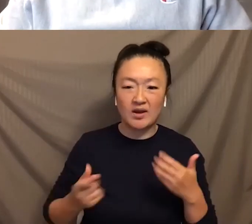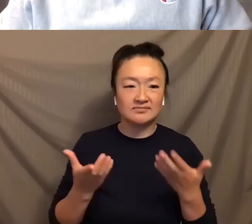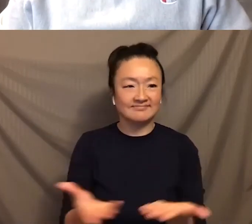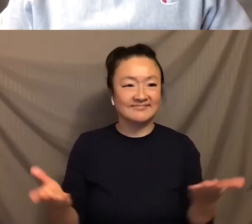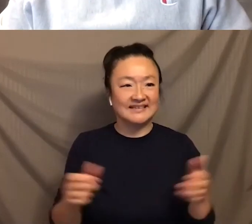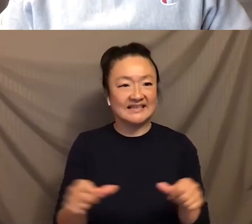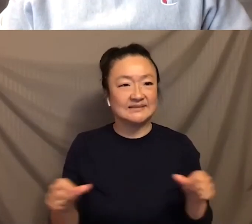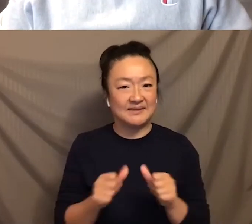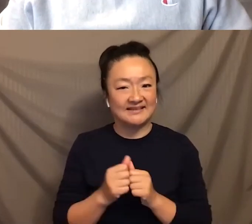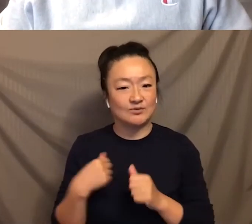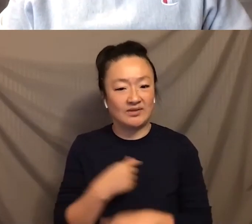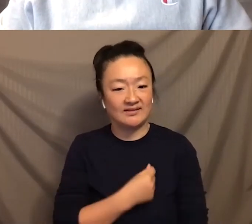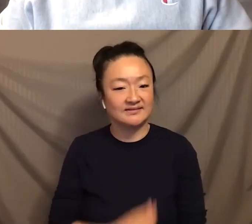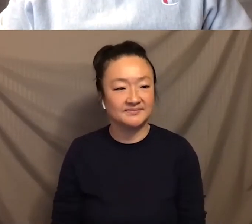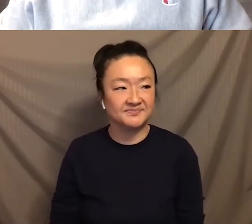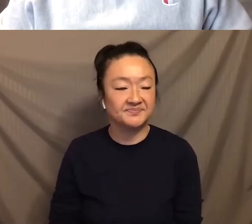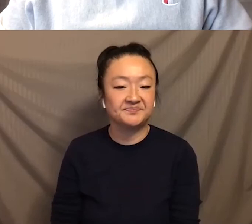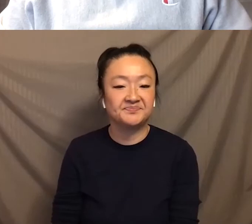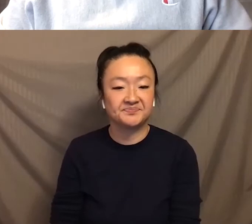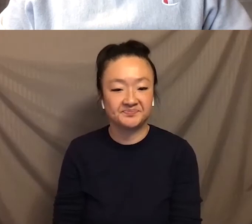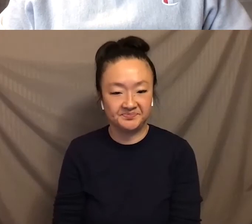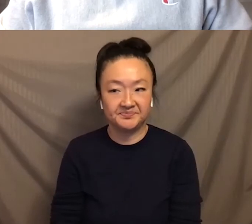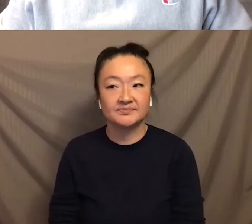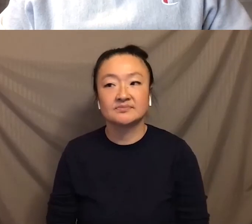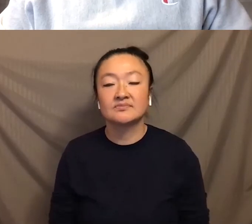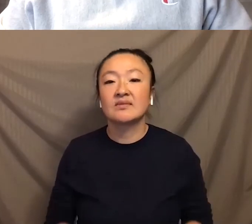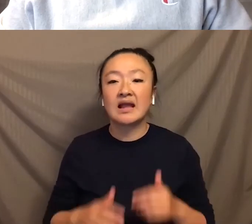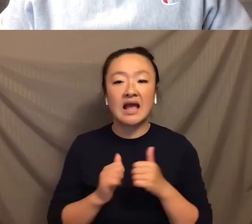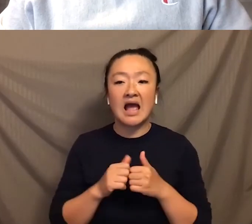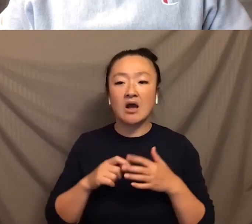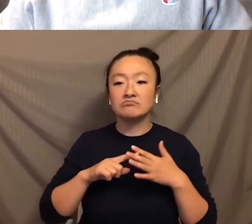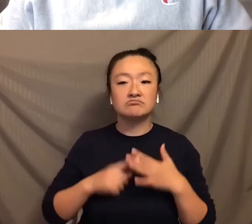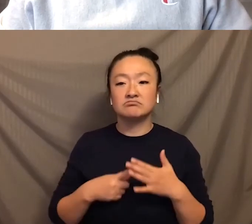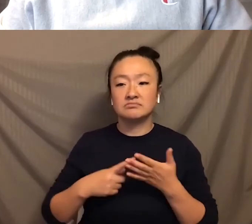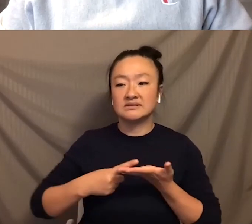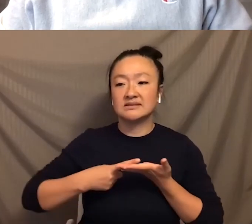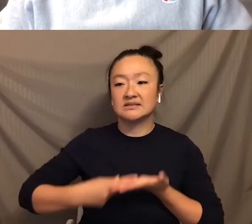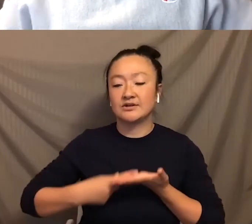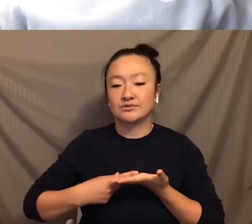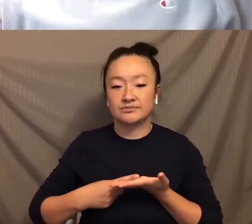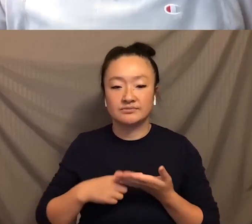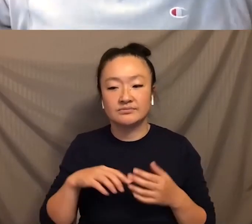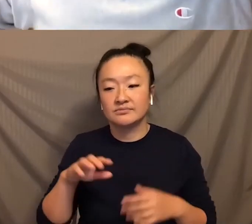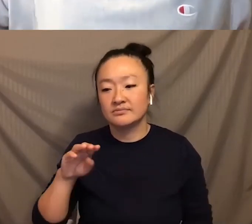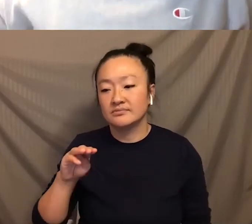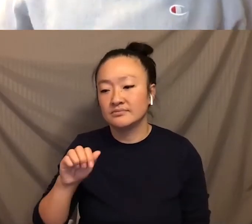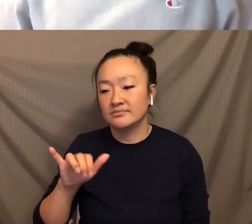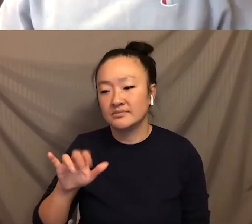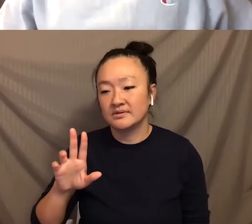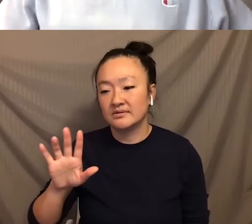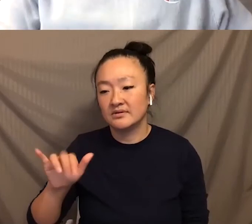us, because really, like, how we began this discussion, right, Mayukh, collective